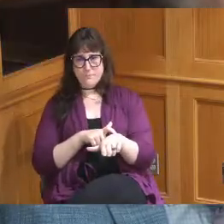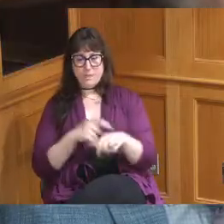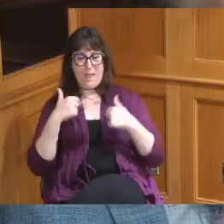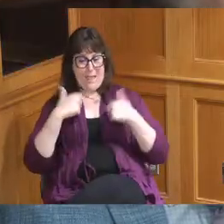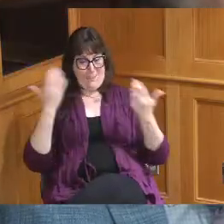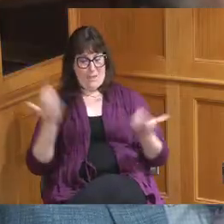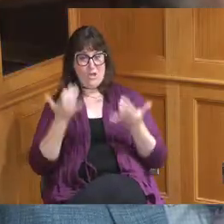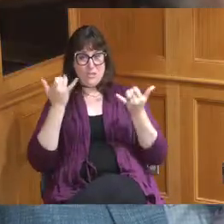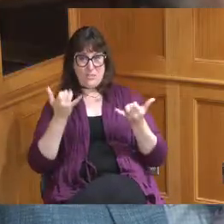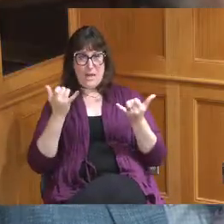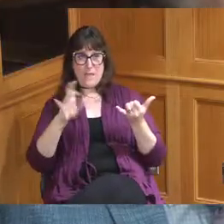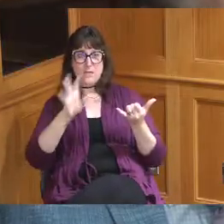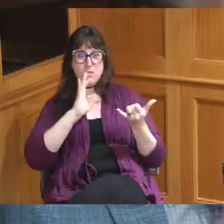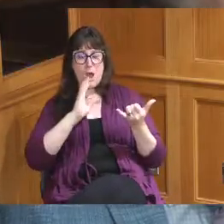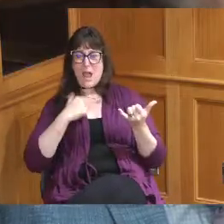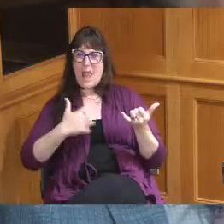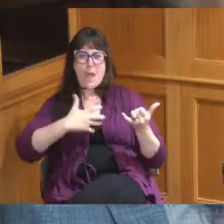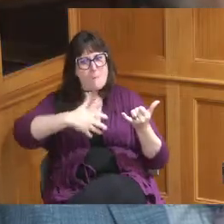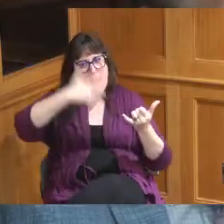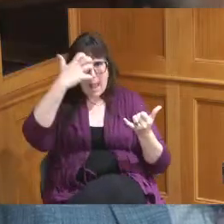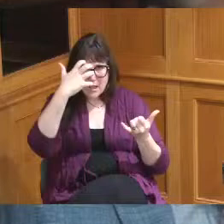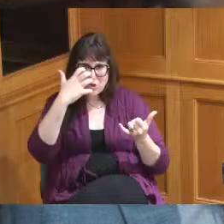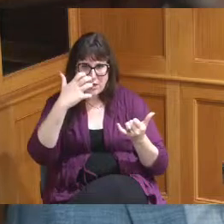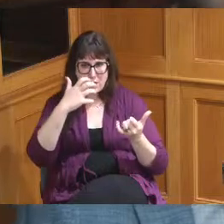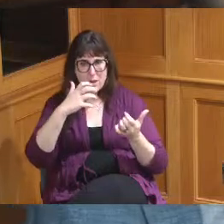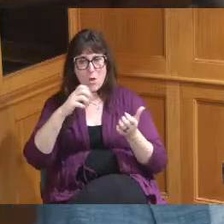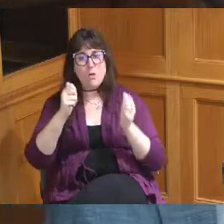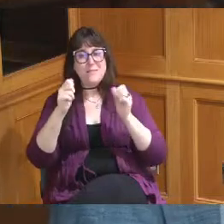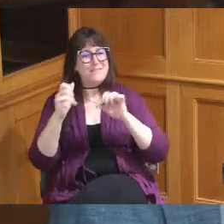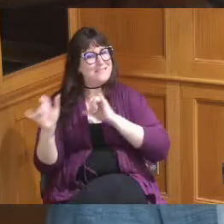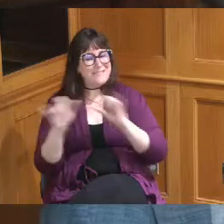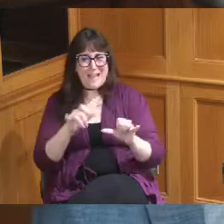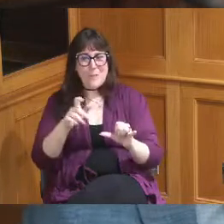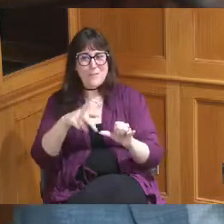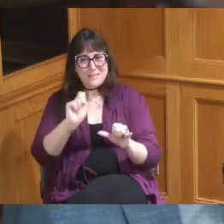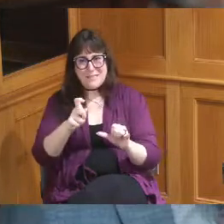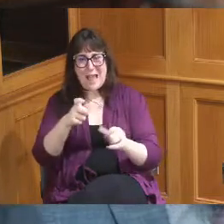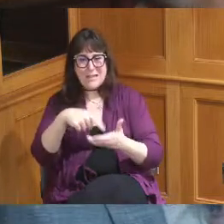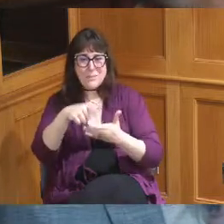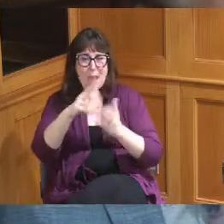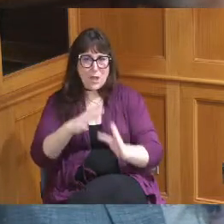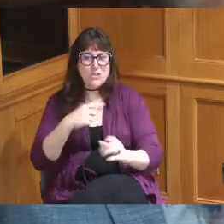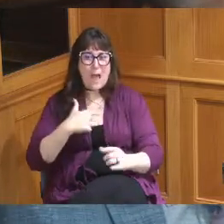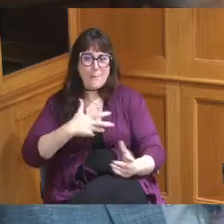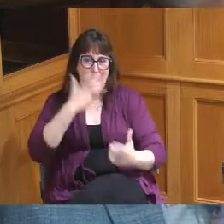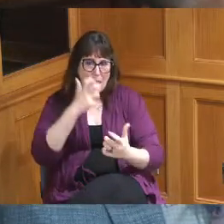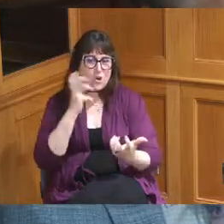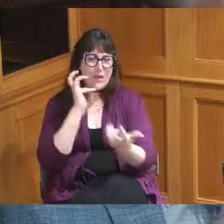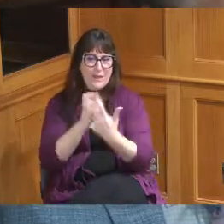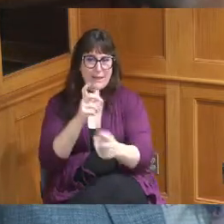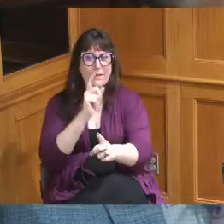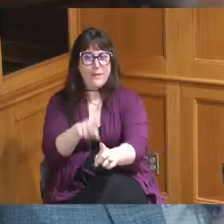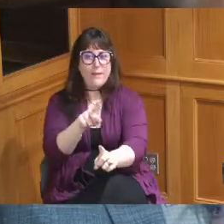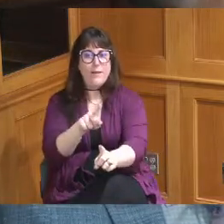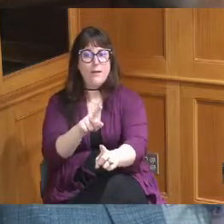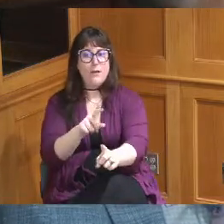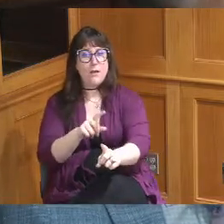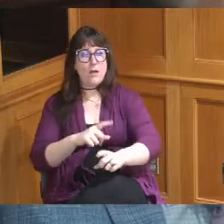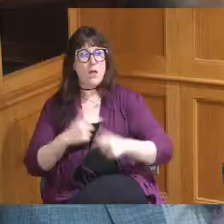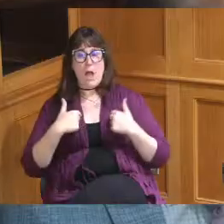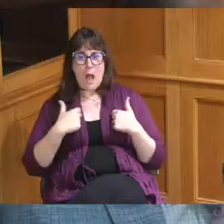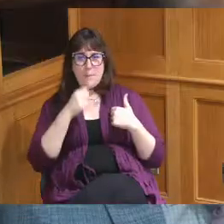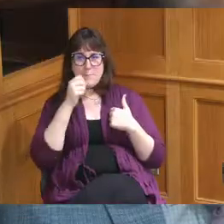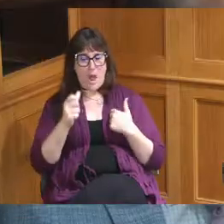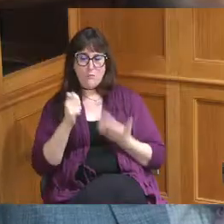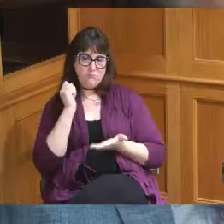about, and I'm just as angry as the taxpayers are. What I'm here to talk about is, number one, I will not be no rubber